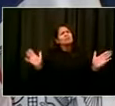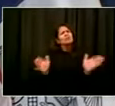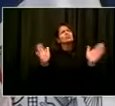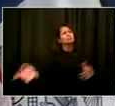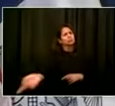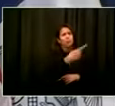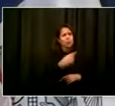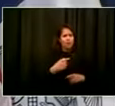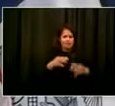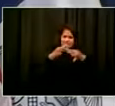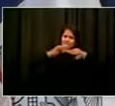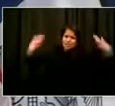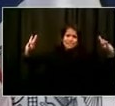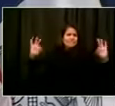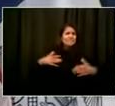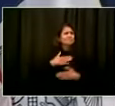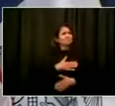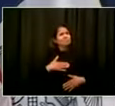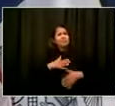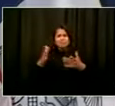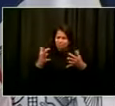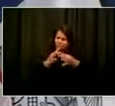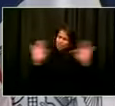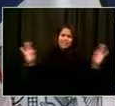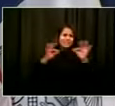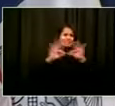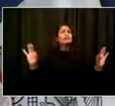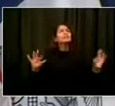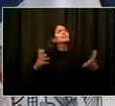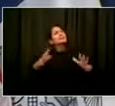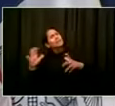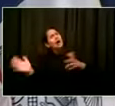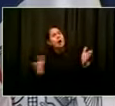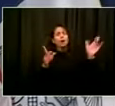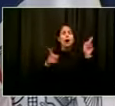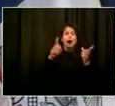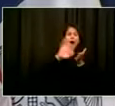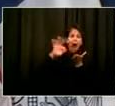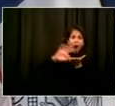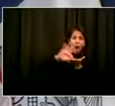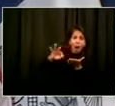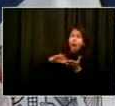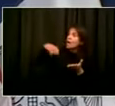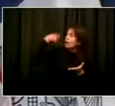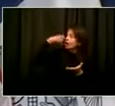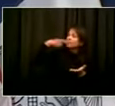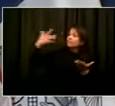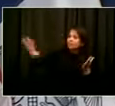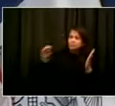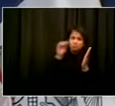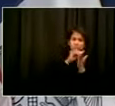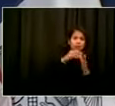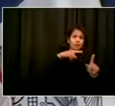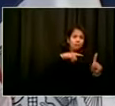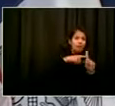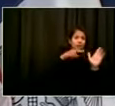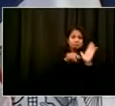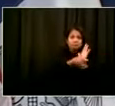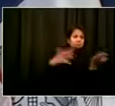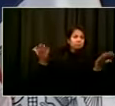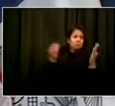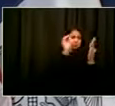forward. And we're in the middle of a set of challenges, but they're challenges we can overcome. I've talked very openly about the fact there is